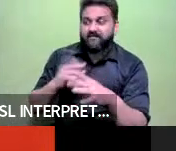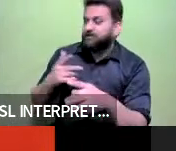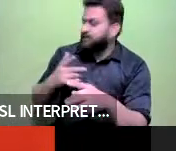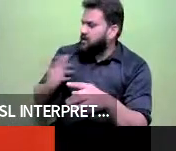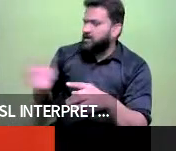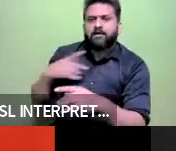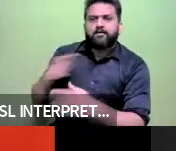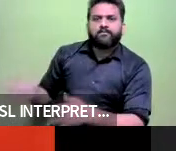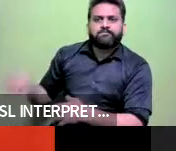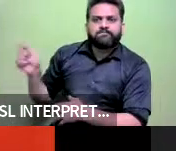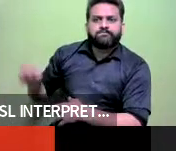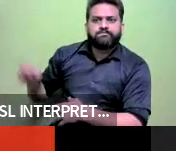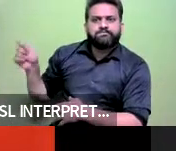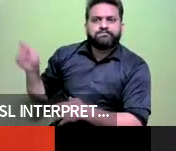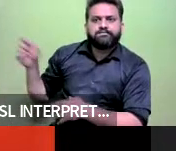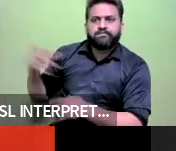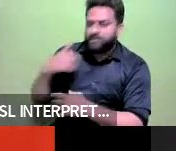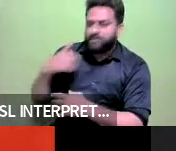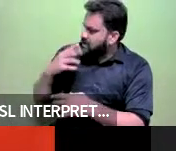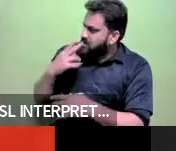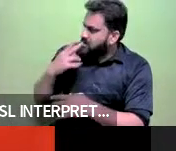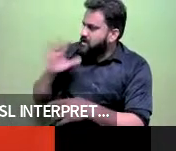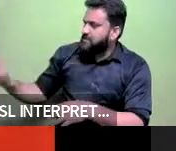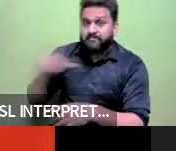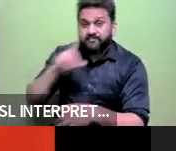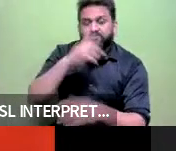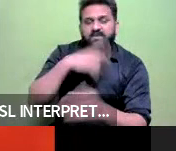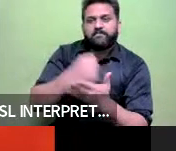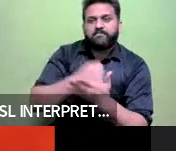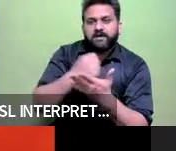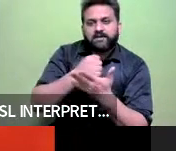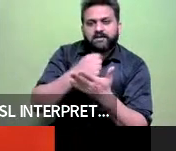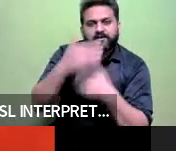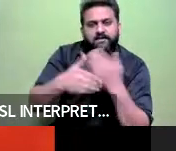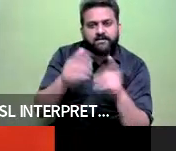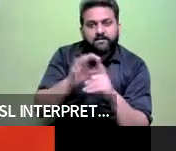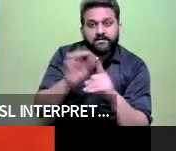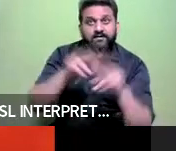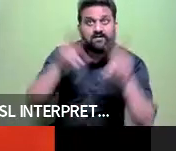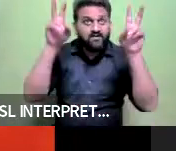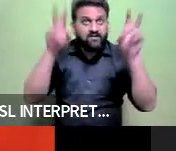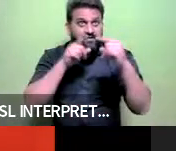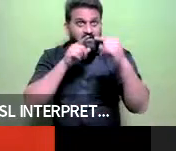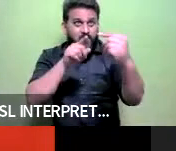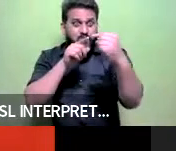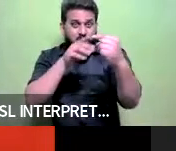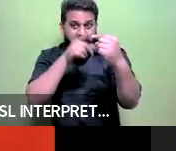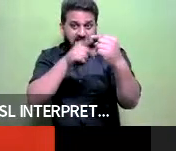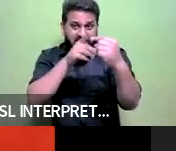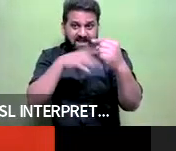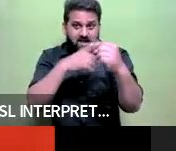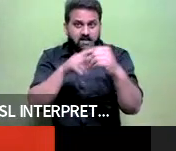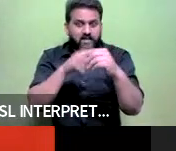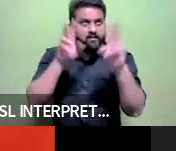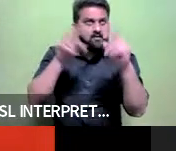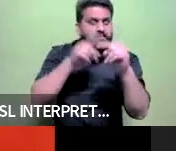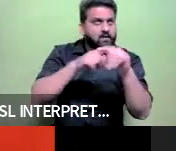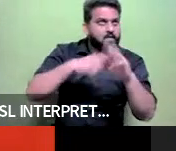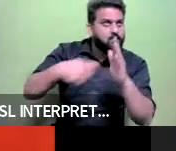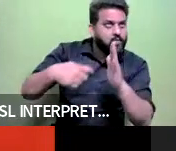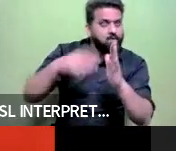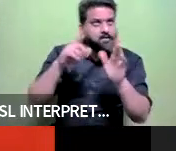in keeping track of your time. But with practice, you will know which argument and to what extent you have to argue to move your